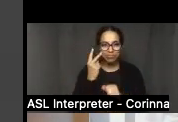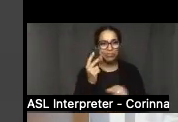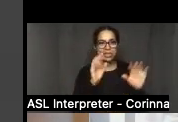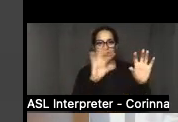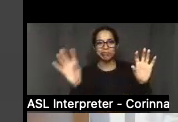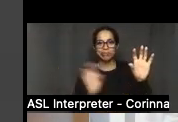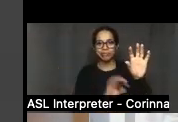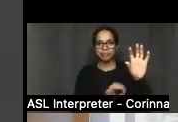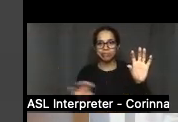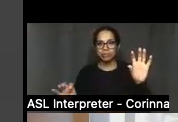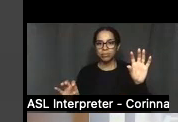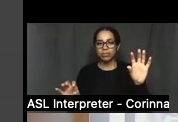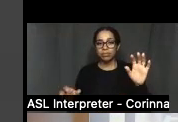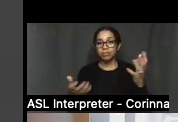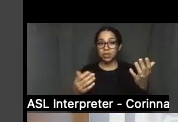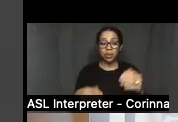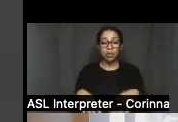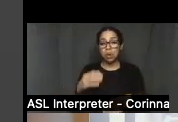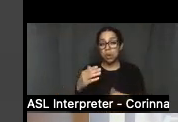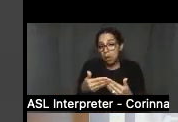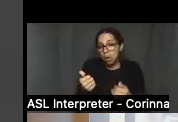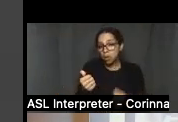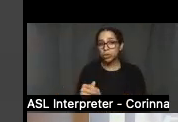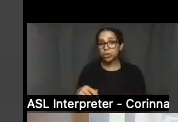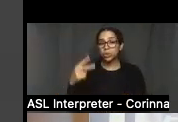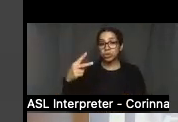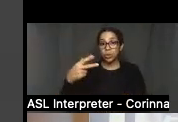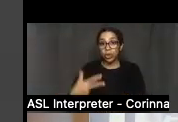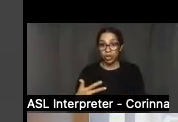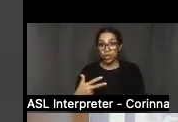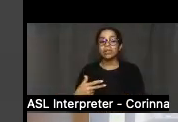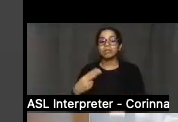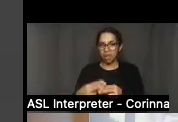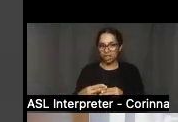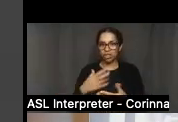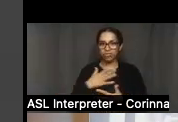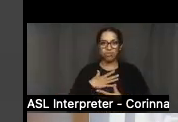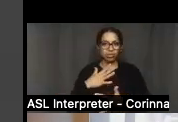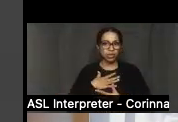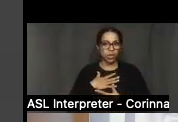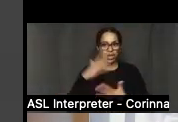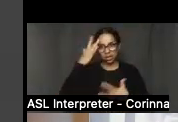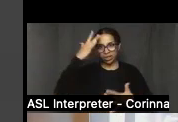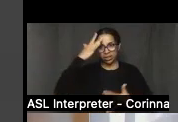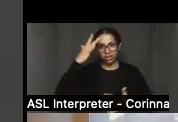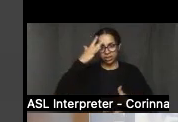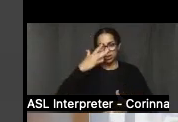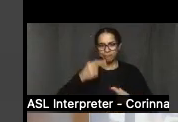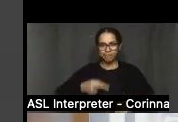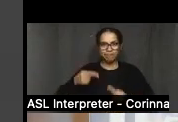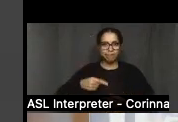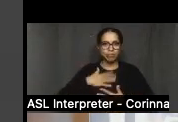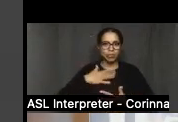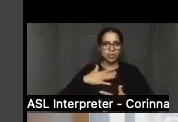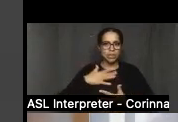identified. So nearly 2/3 talked about respiratory illness or problems breathing. We